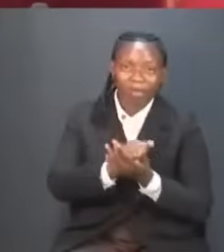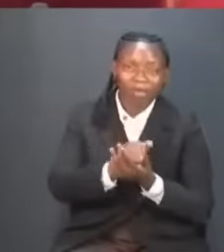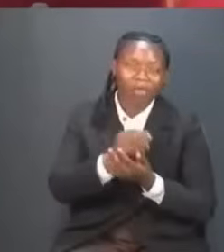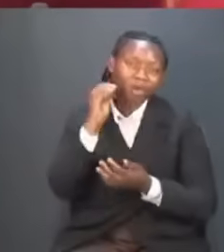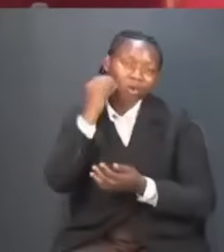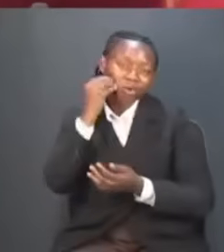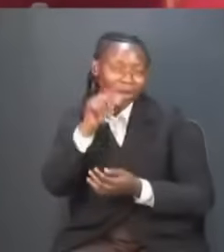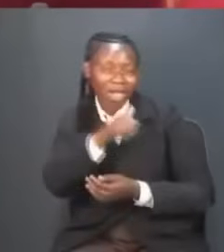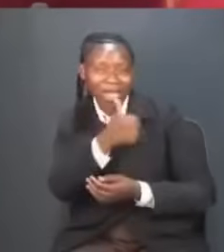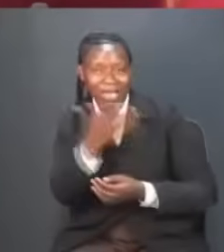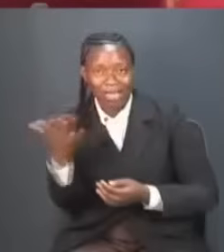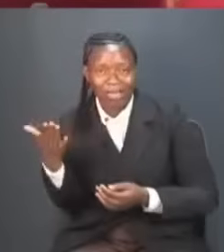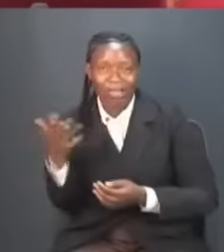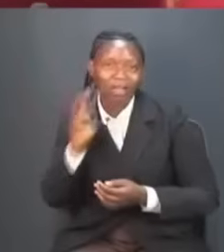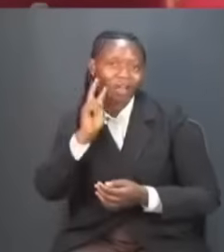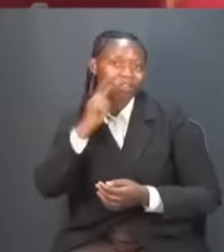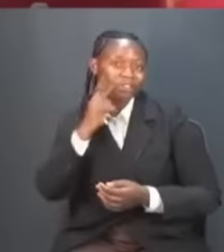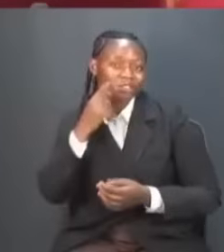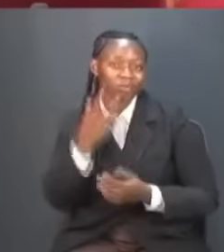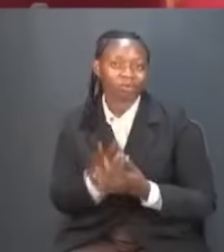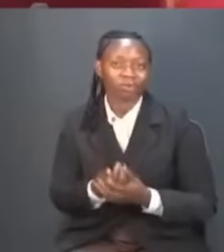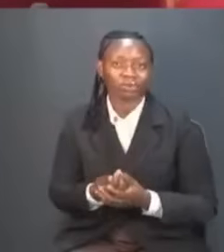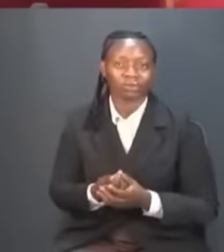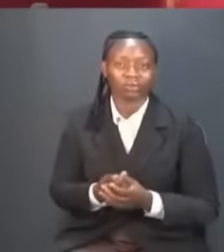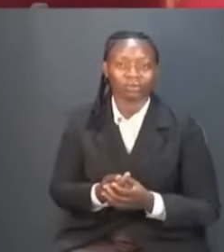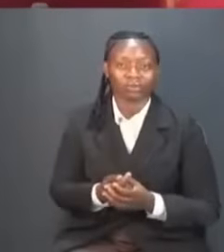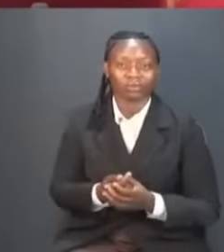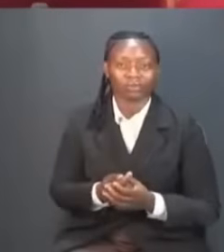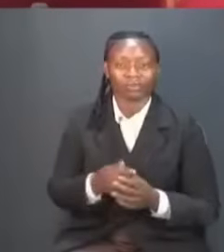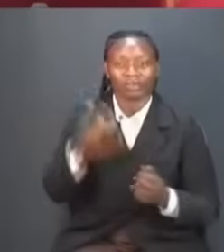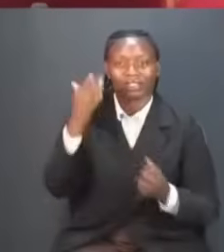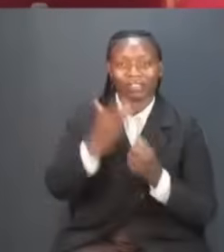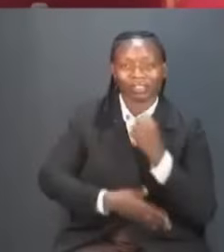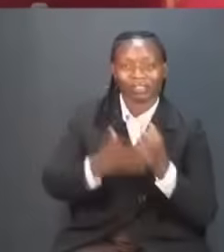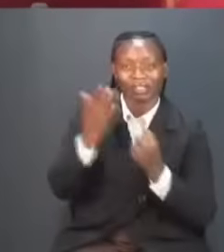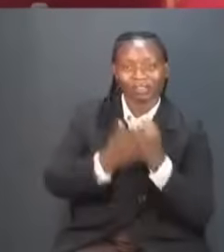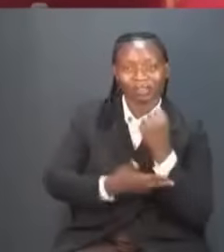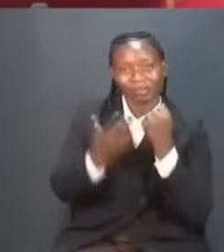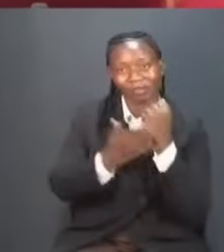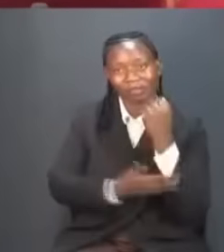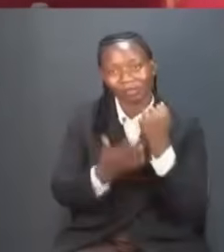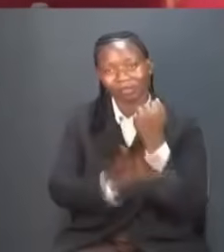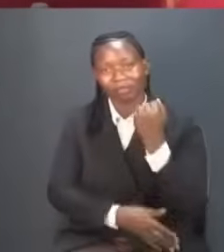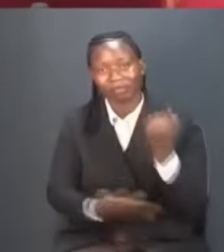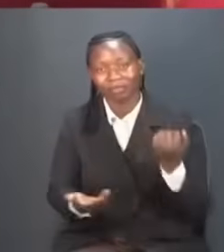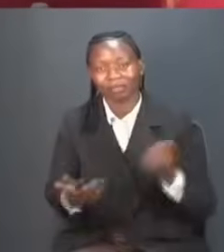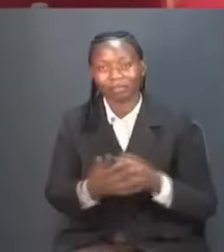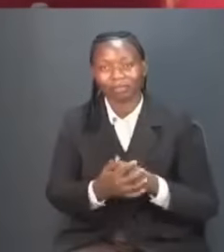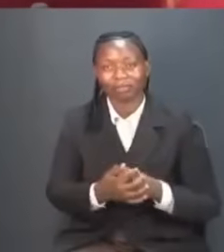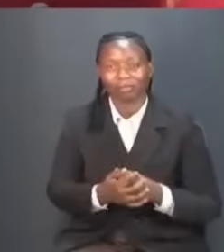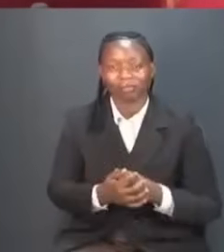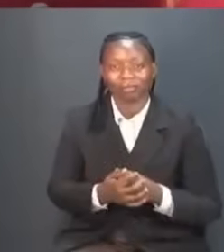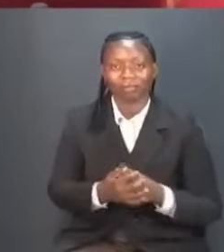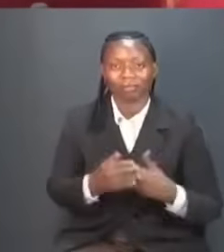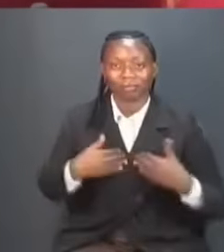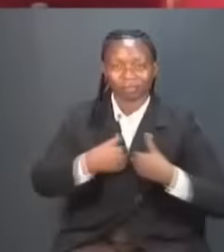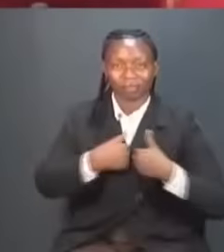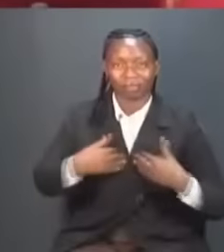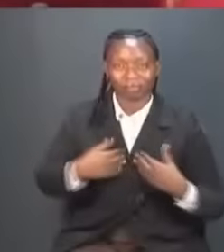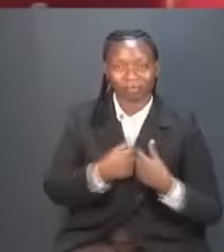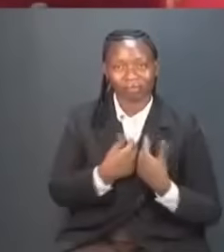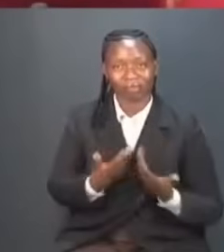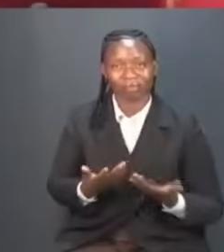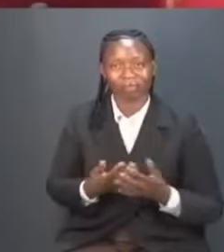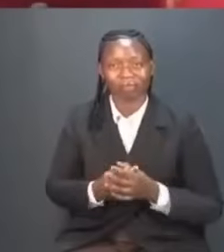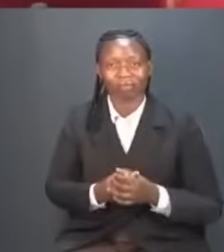other vegetables. Starchy crops, cassava, plantain, and yam. Livestock, poultry, ruminants, cattle, sheep,